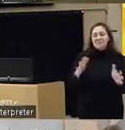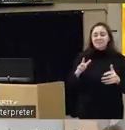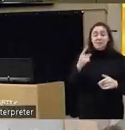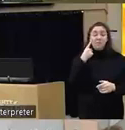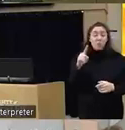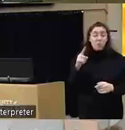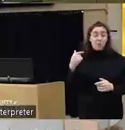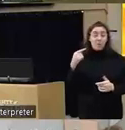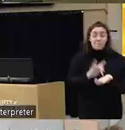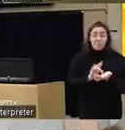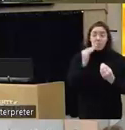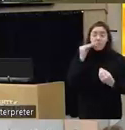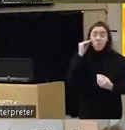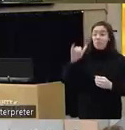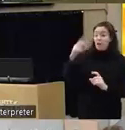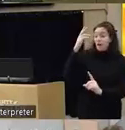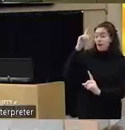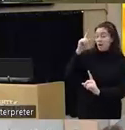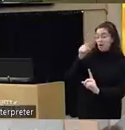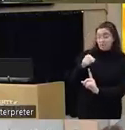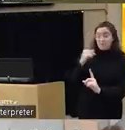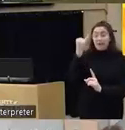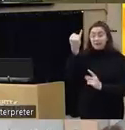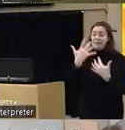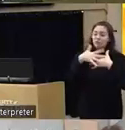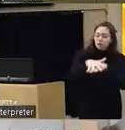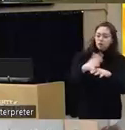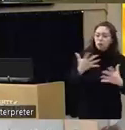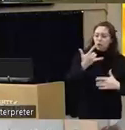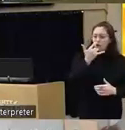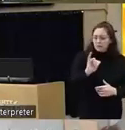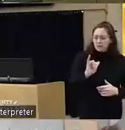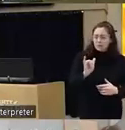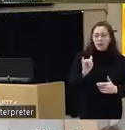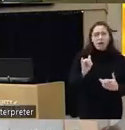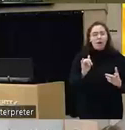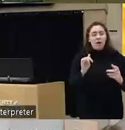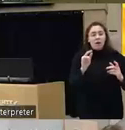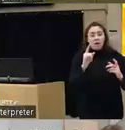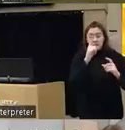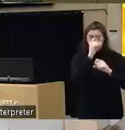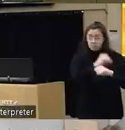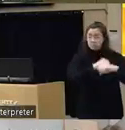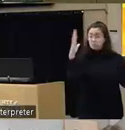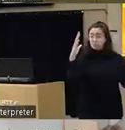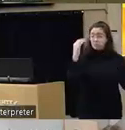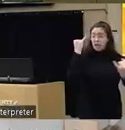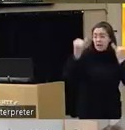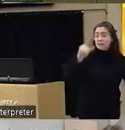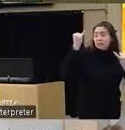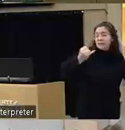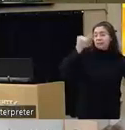which is we have these ideas of what integration can be, and I think they can be quite idealized. They can be